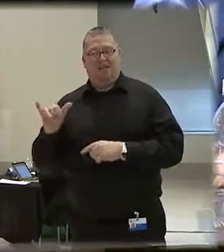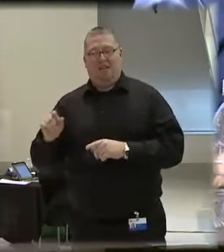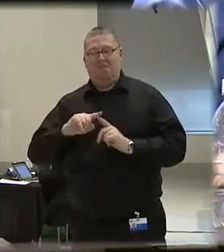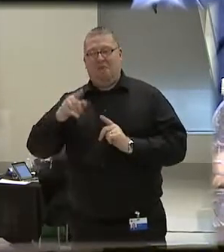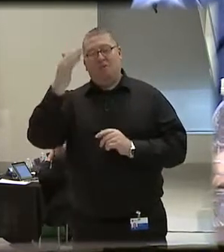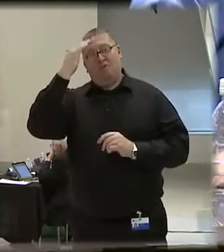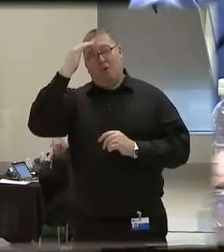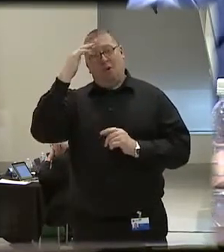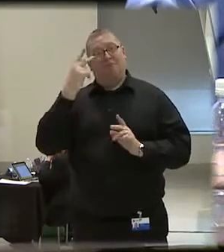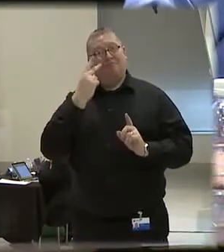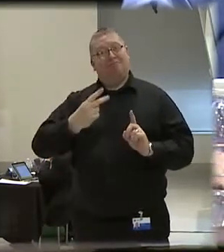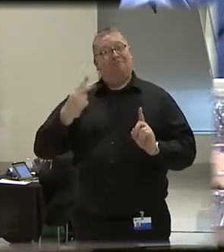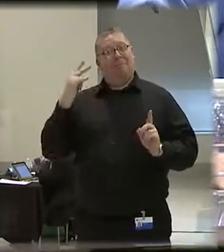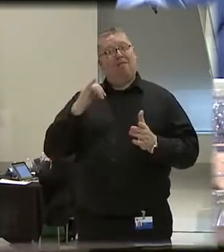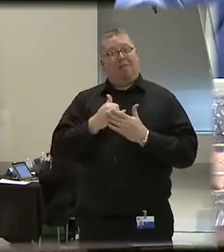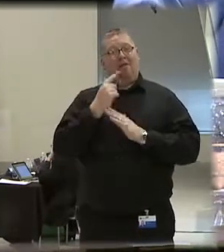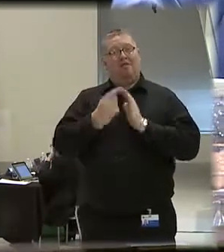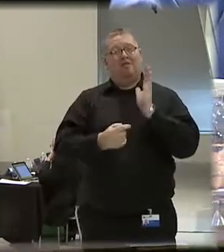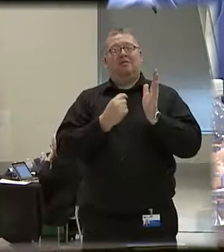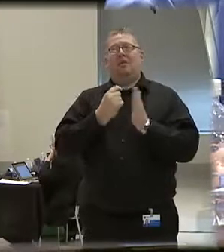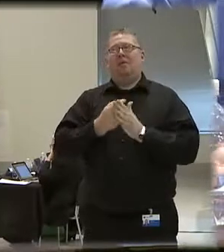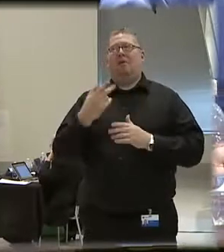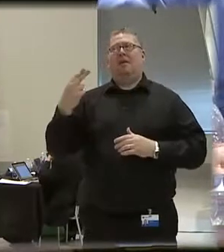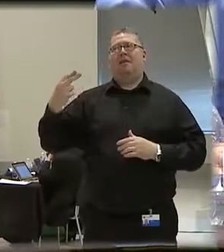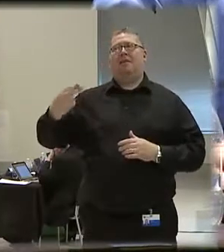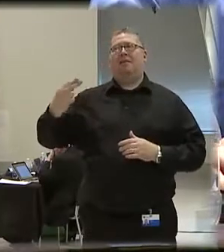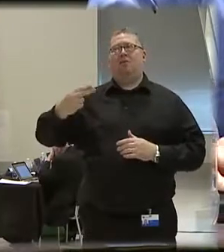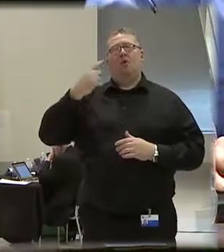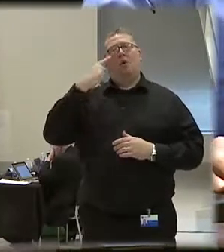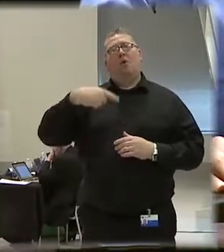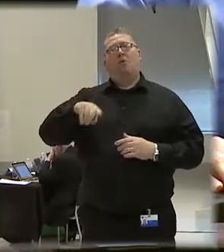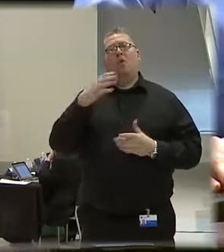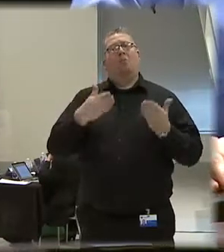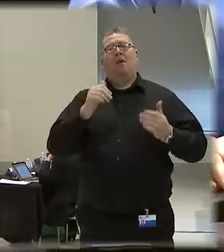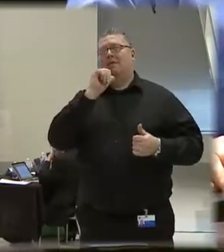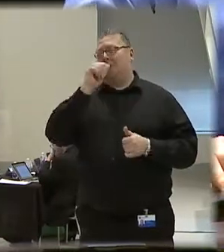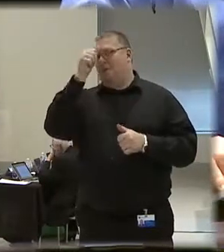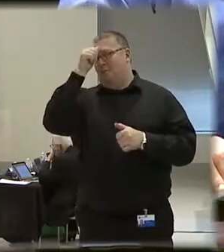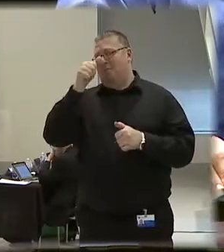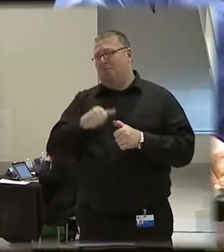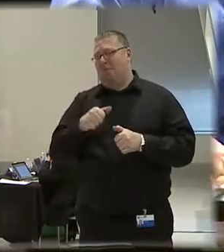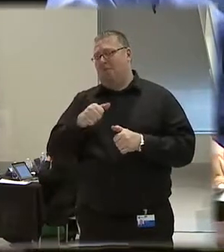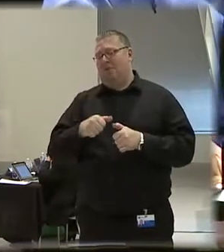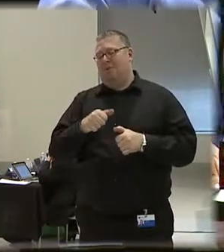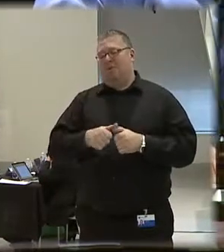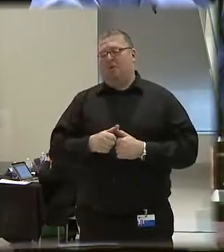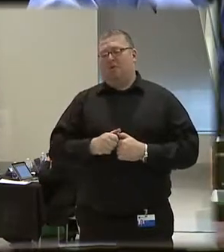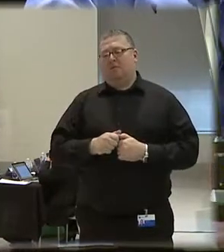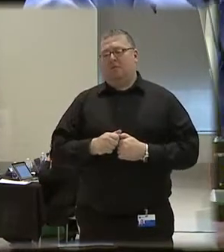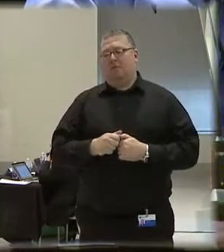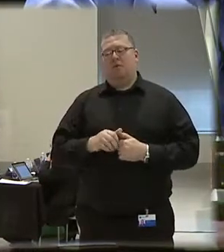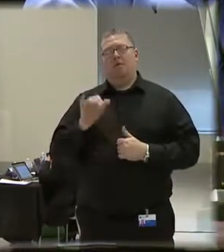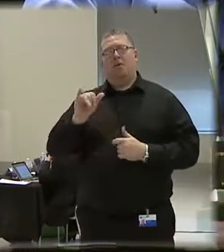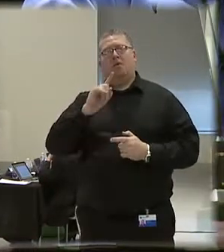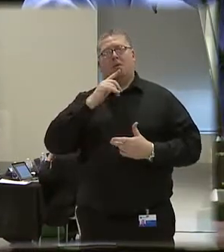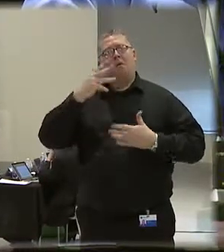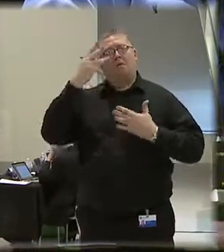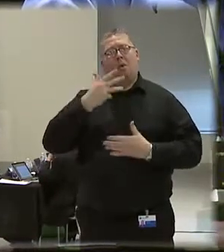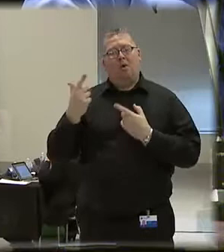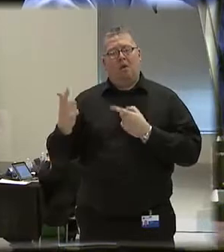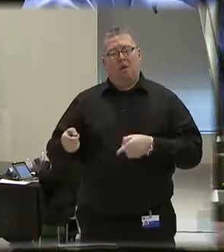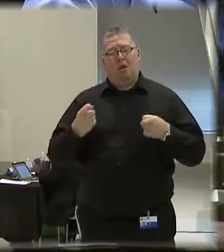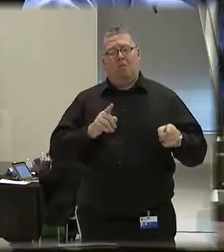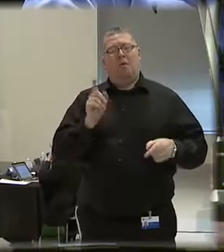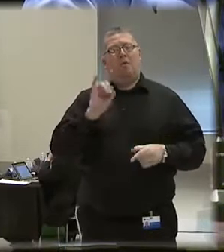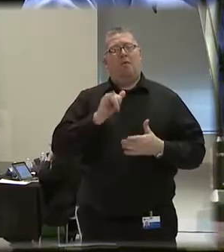know dating back at that time, just a little history for those who may not remember, those unfortunate incidents where those